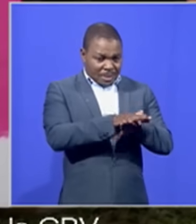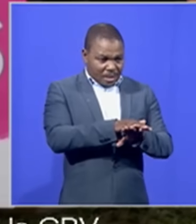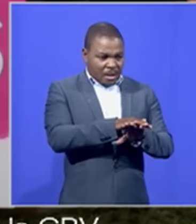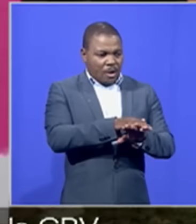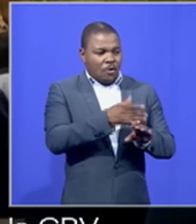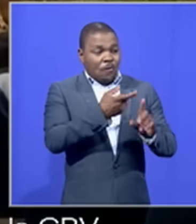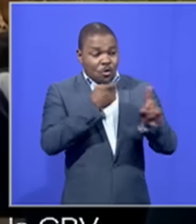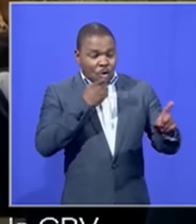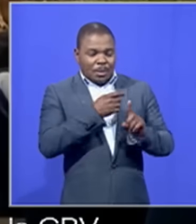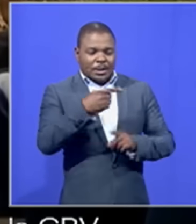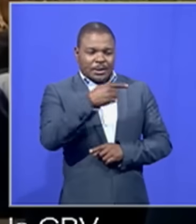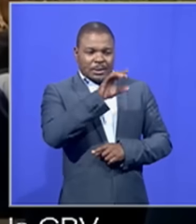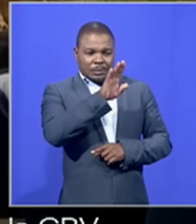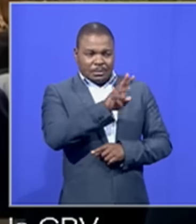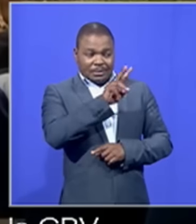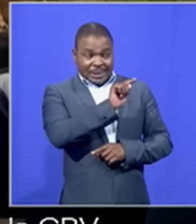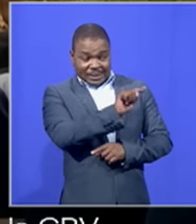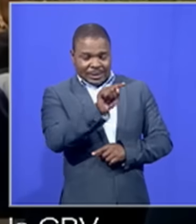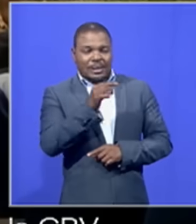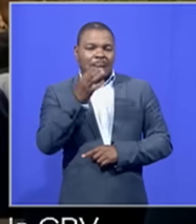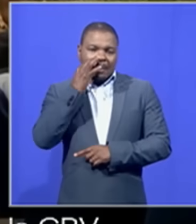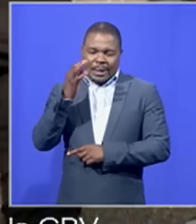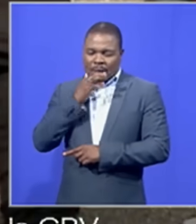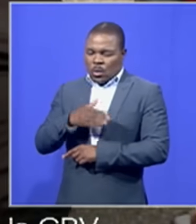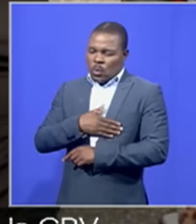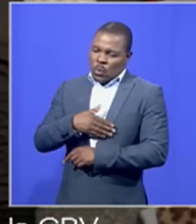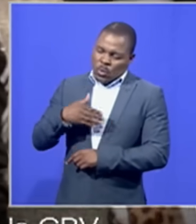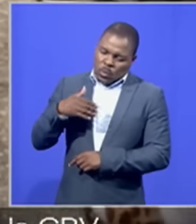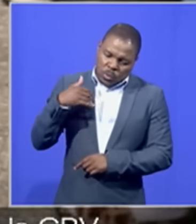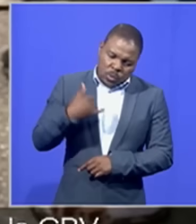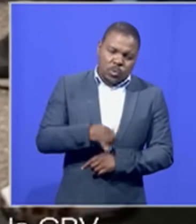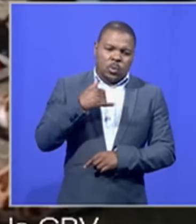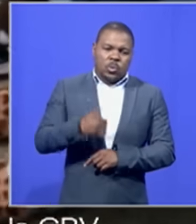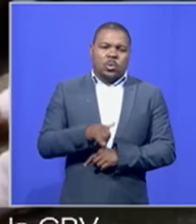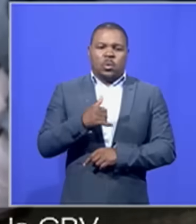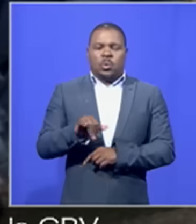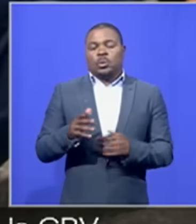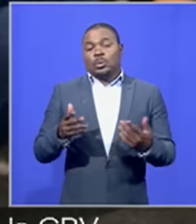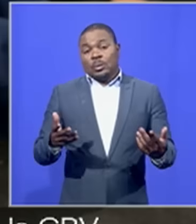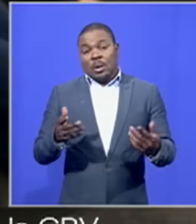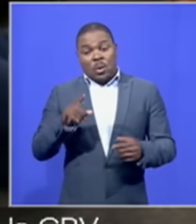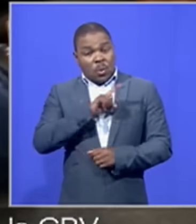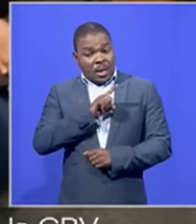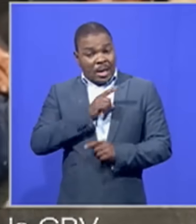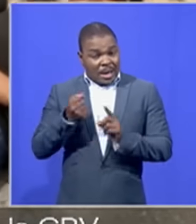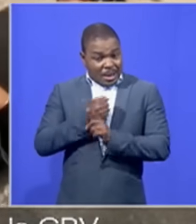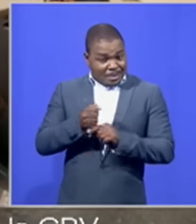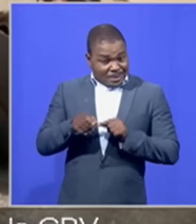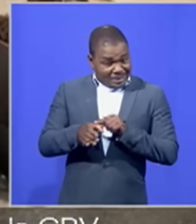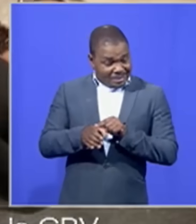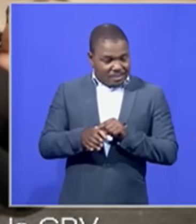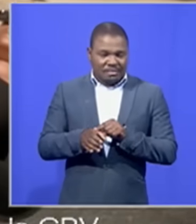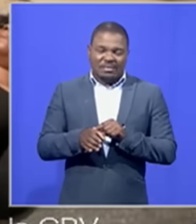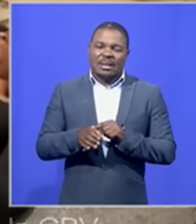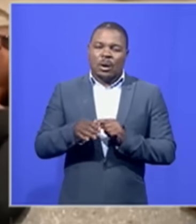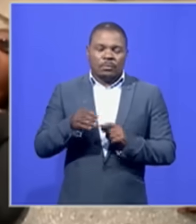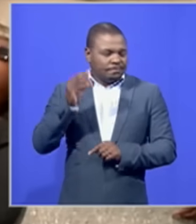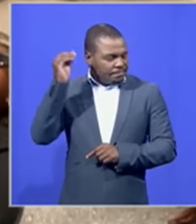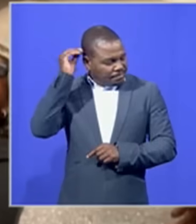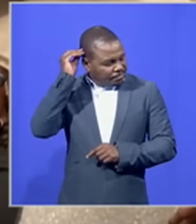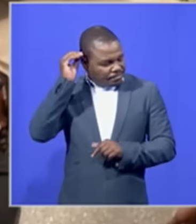ntlha ya tirisodikgoka ya bong ba re kutlobotlhoko eo ba neng ba itemogela yona ka ntlha ya tshotlako e tla nna mo ditlhaloganyong